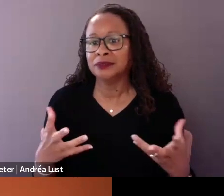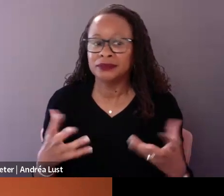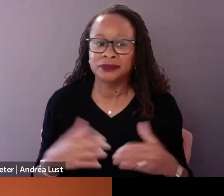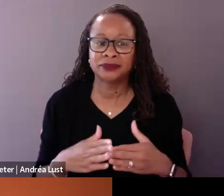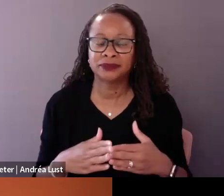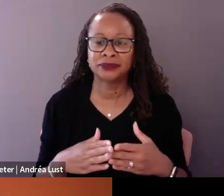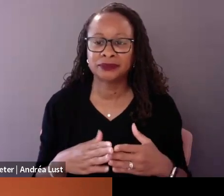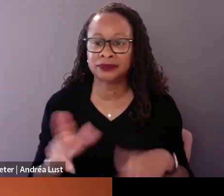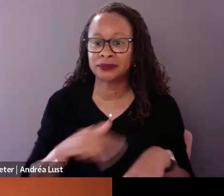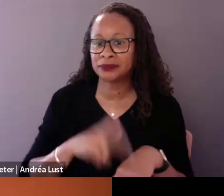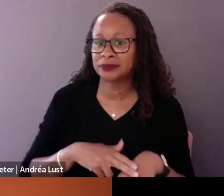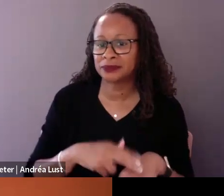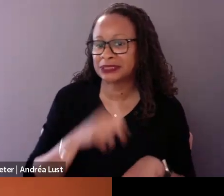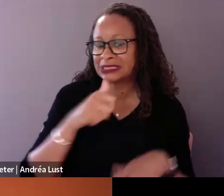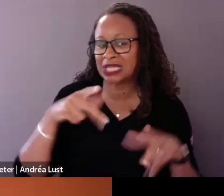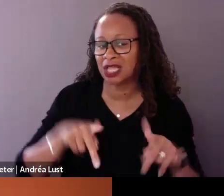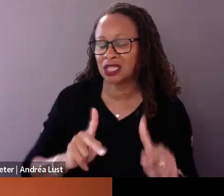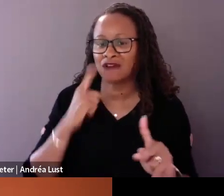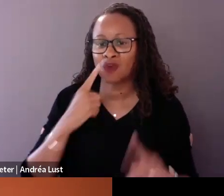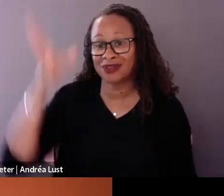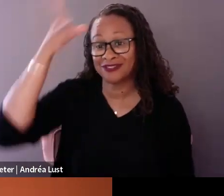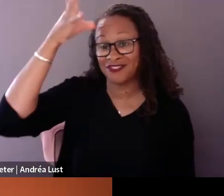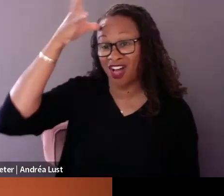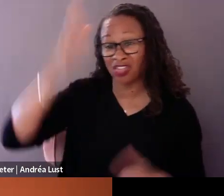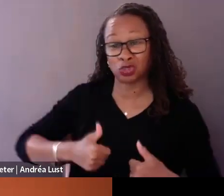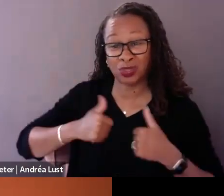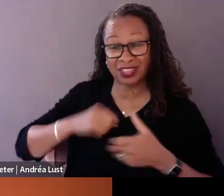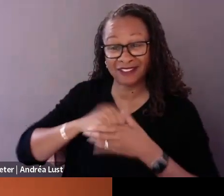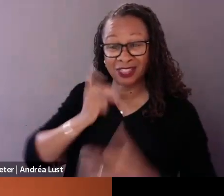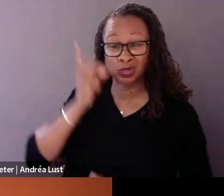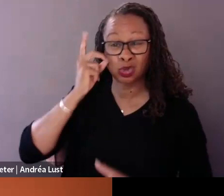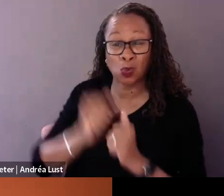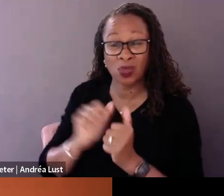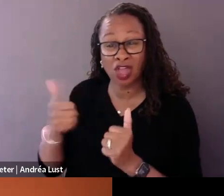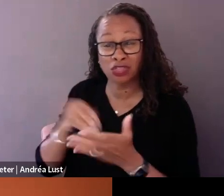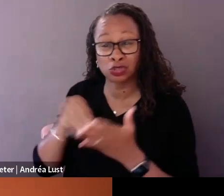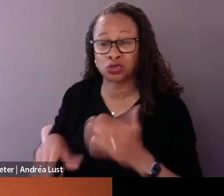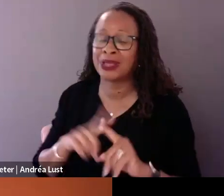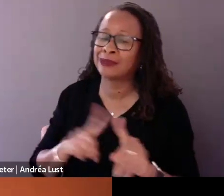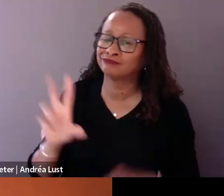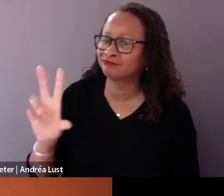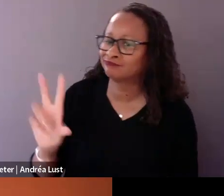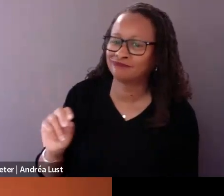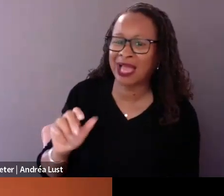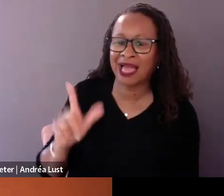not, it wasn't allowed for a dad to live in the dorm, but Larry would sort of come and